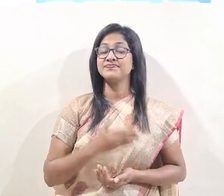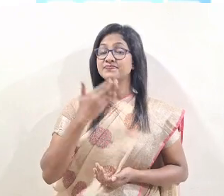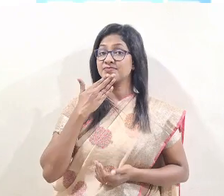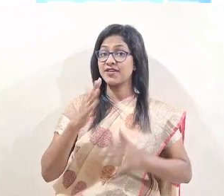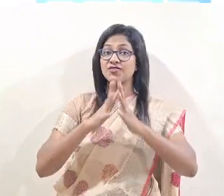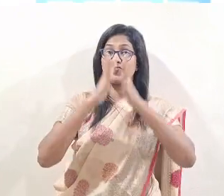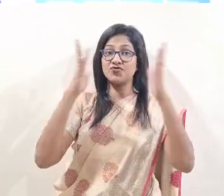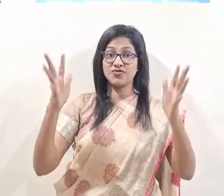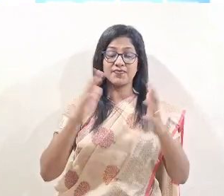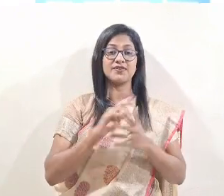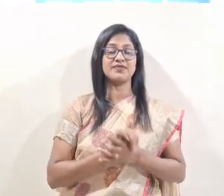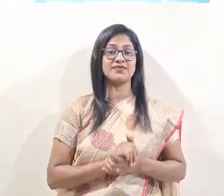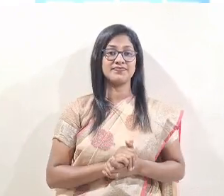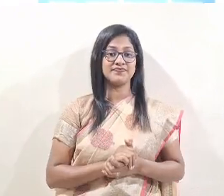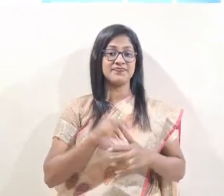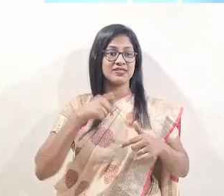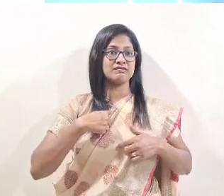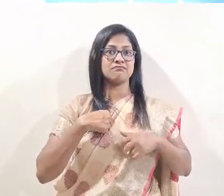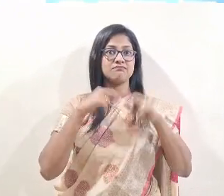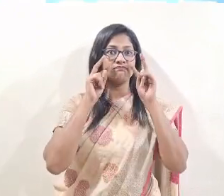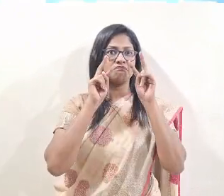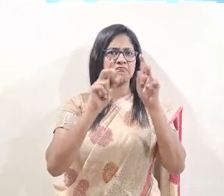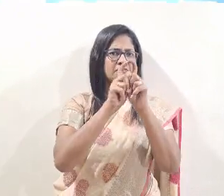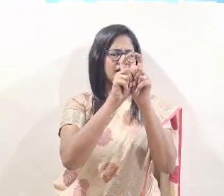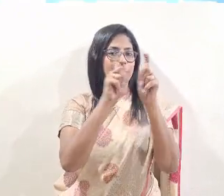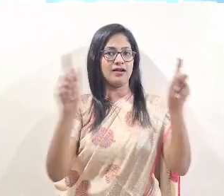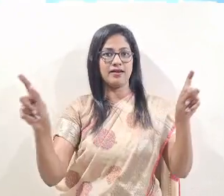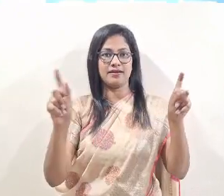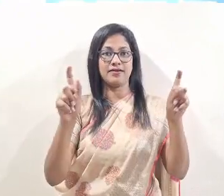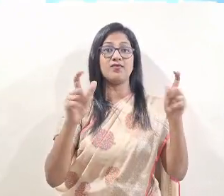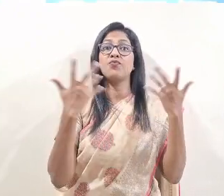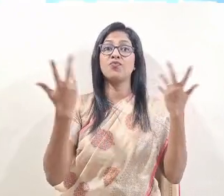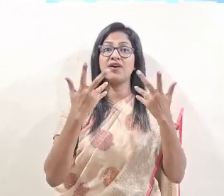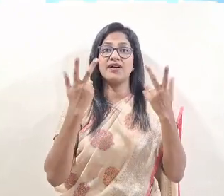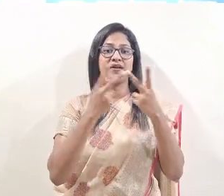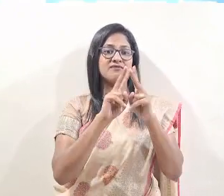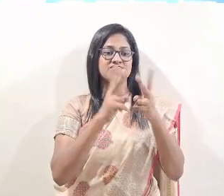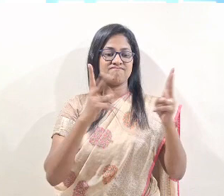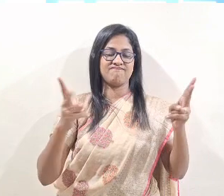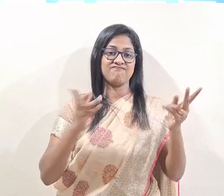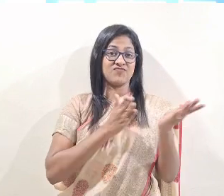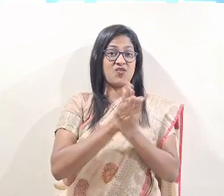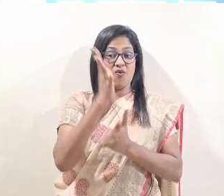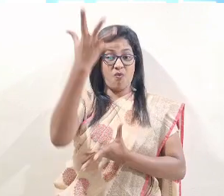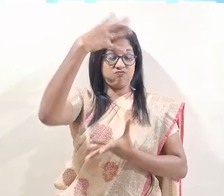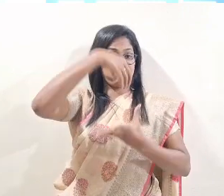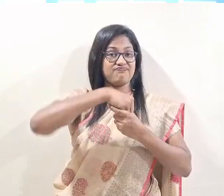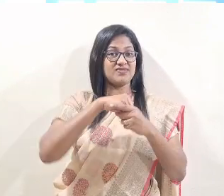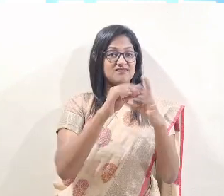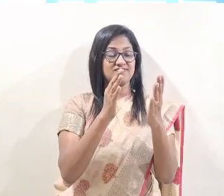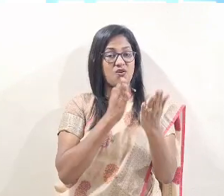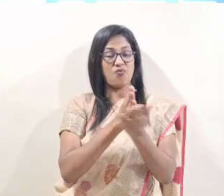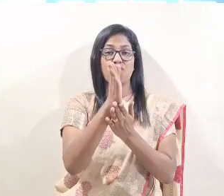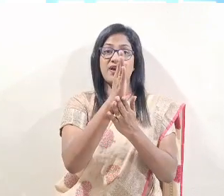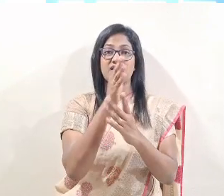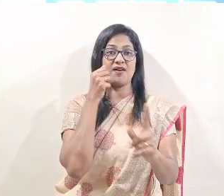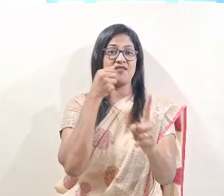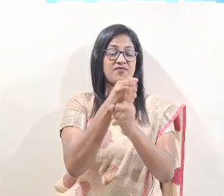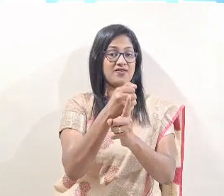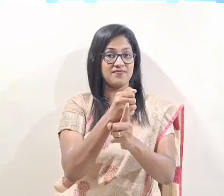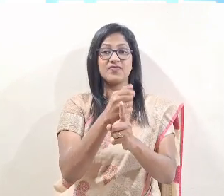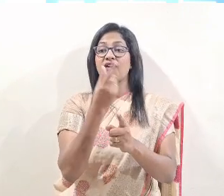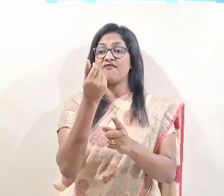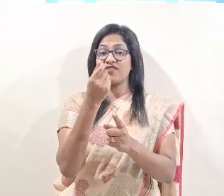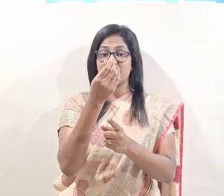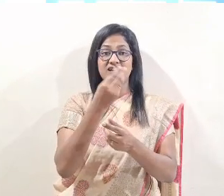Thank you very much. I think it's very clear that it has to be a multi-pronged approach if you have to look at the